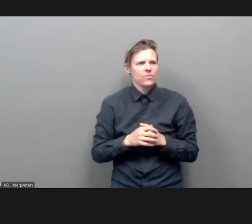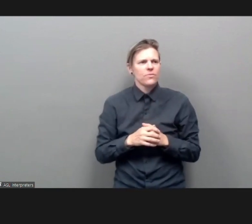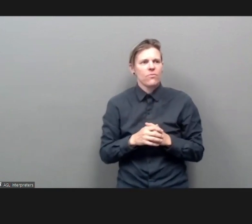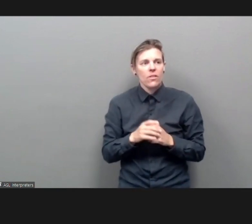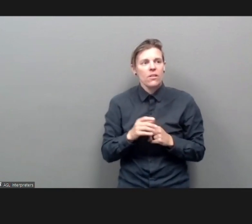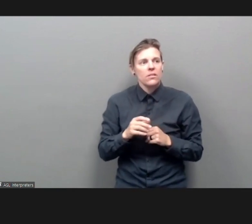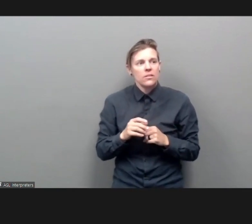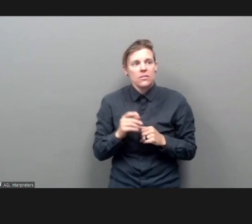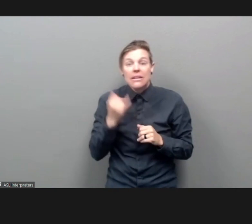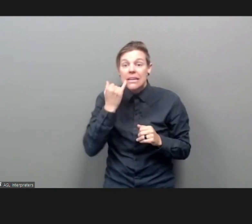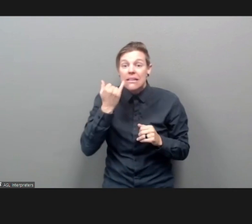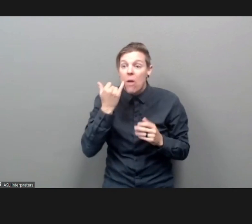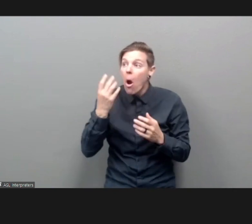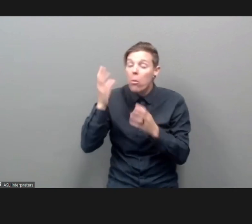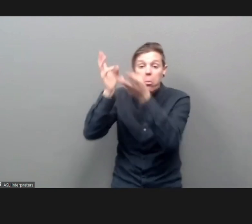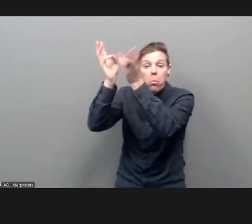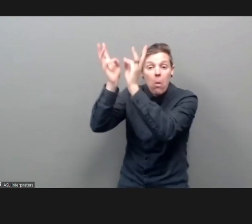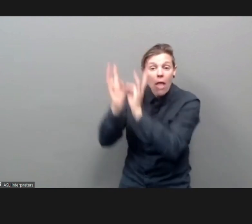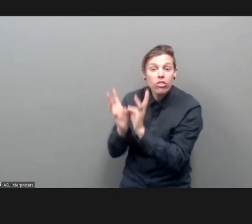for not eating,